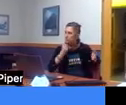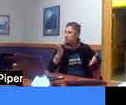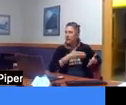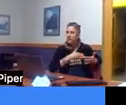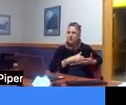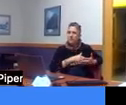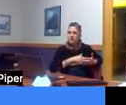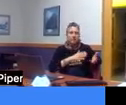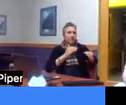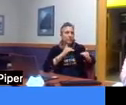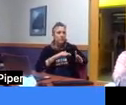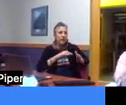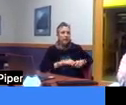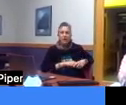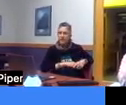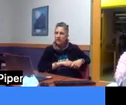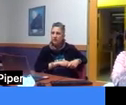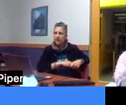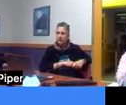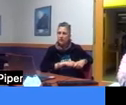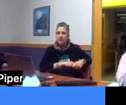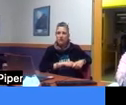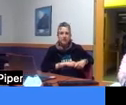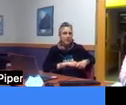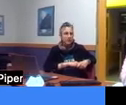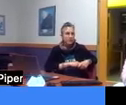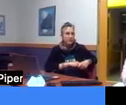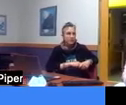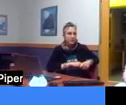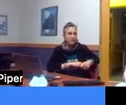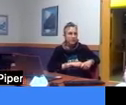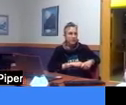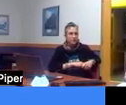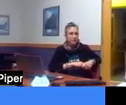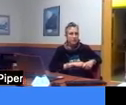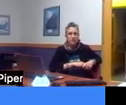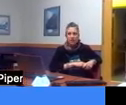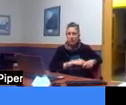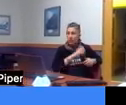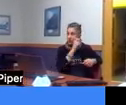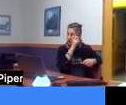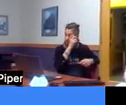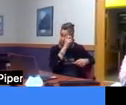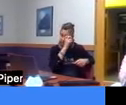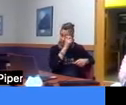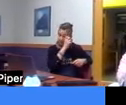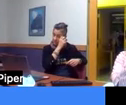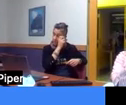kind of loop back around to kind of the how I got into healthcare originally as a college student working